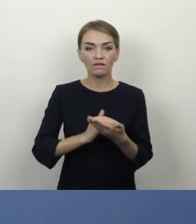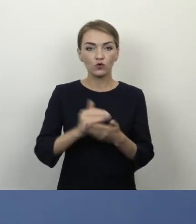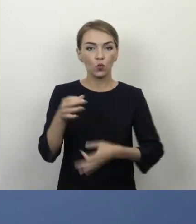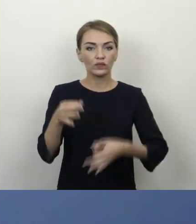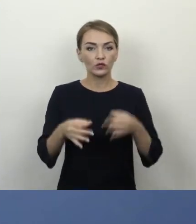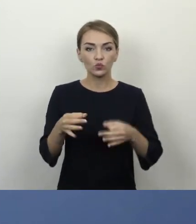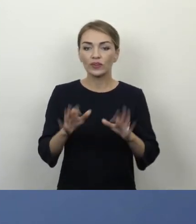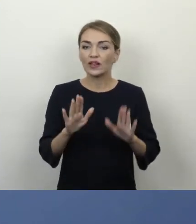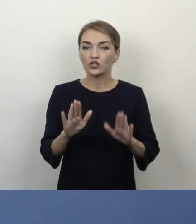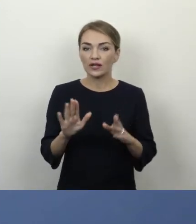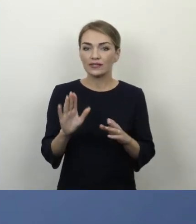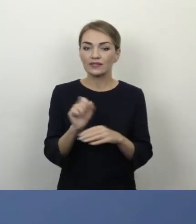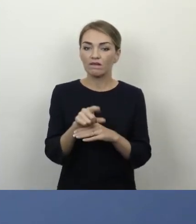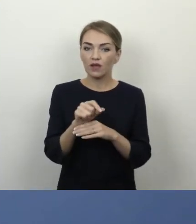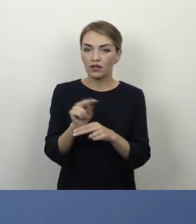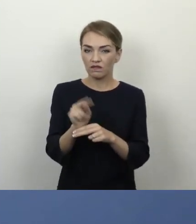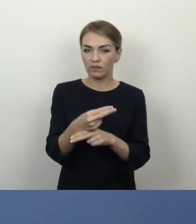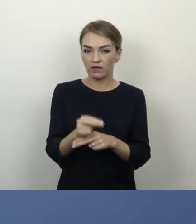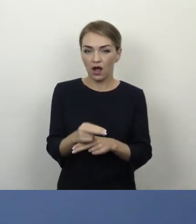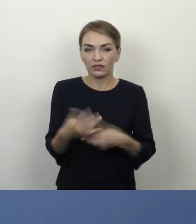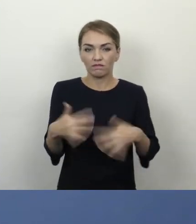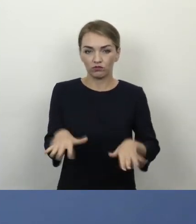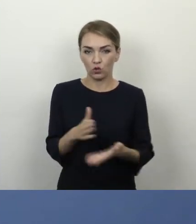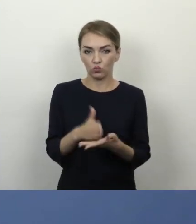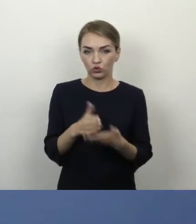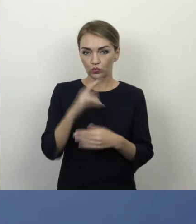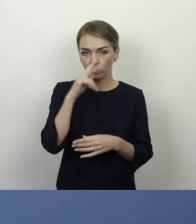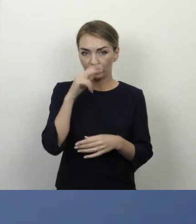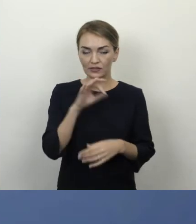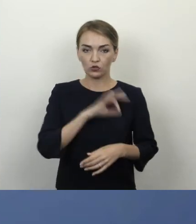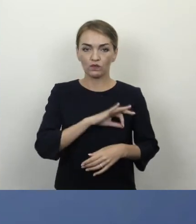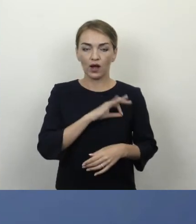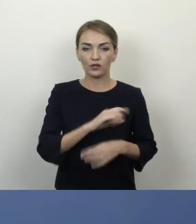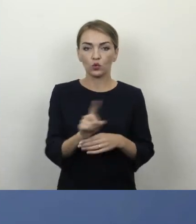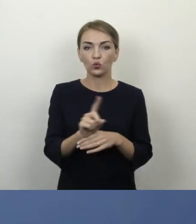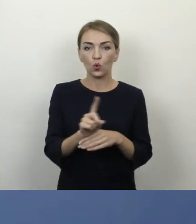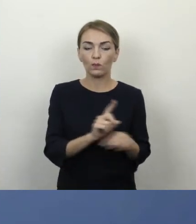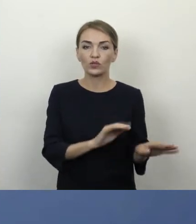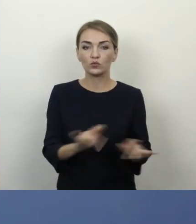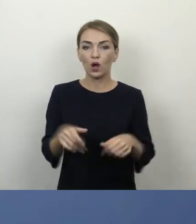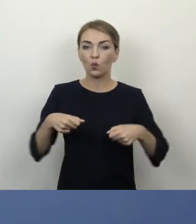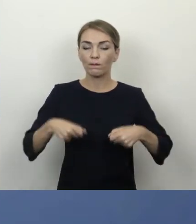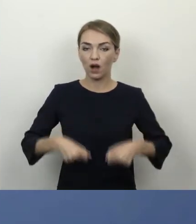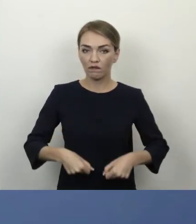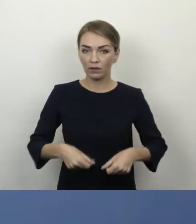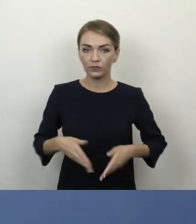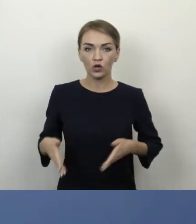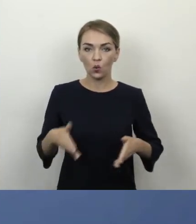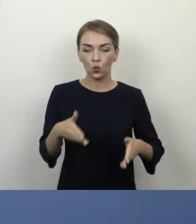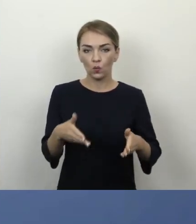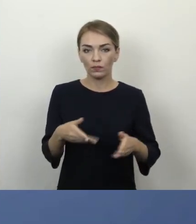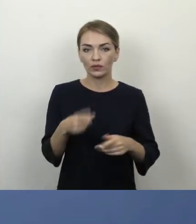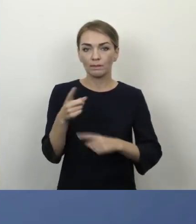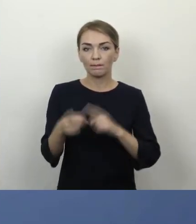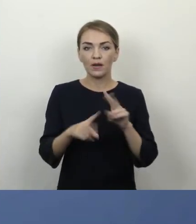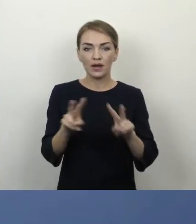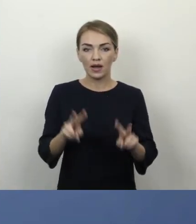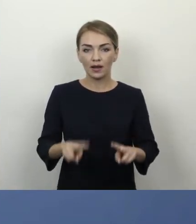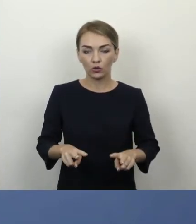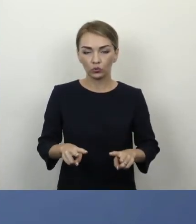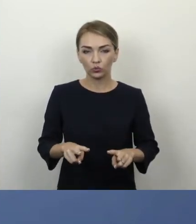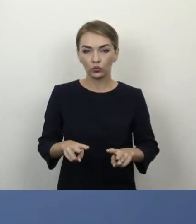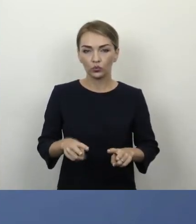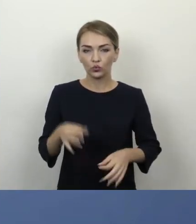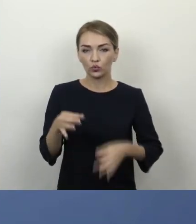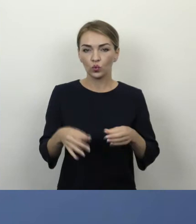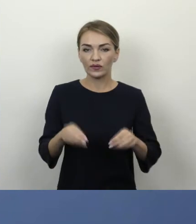law. So the Supreme Court is responsible not only for correcting already committed mistakes in